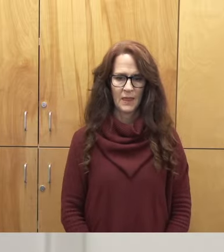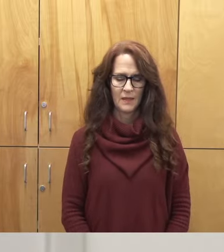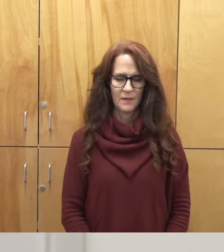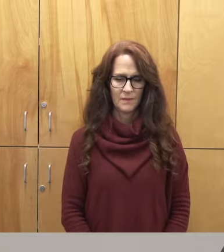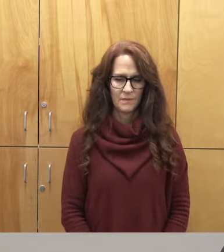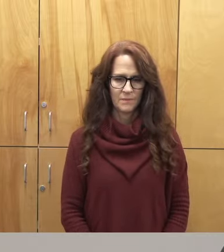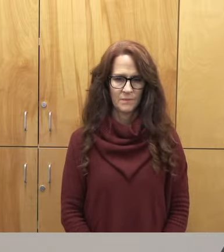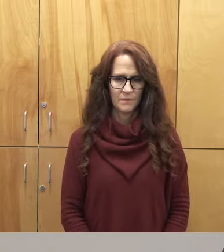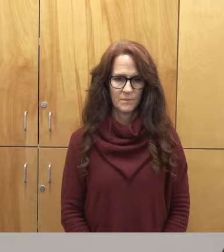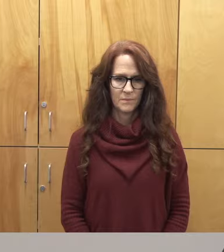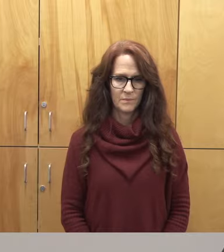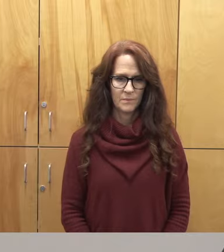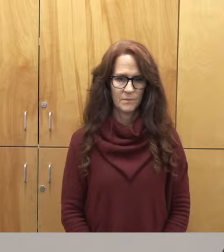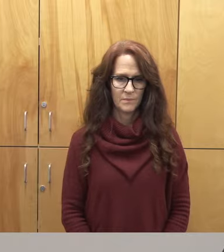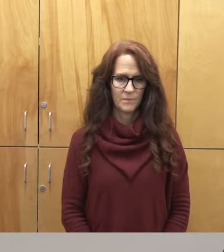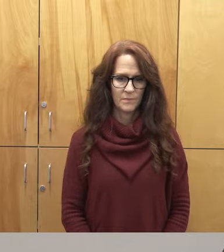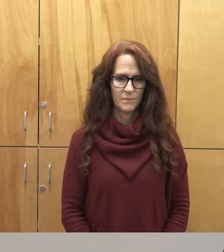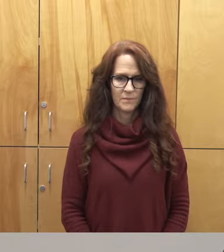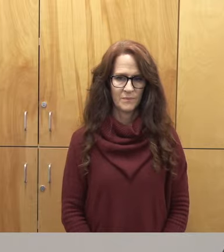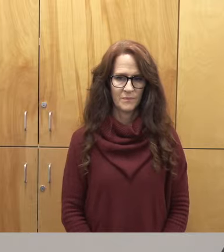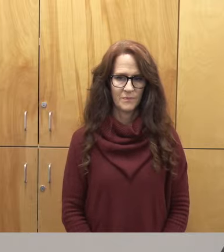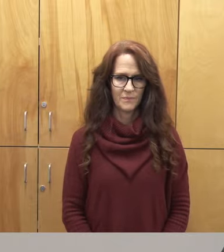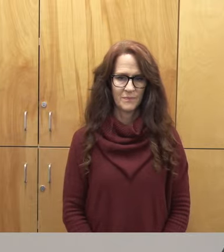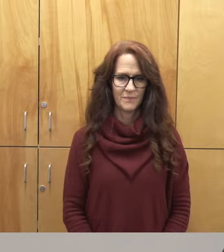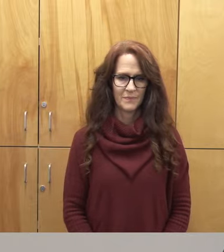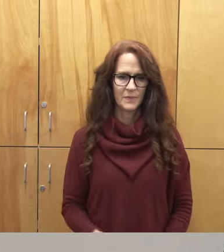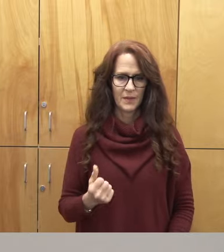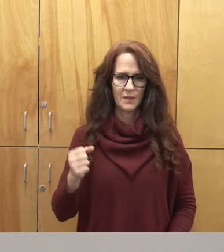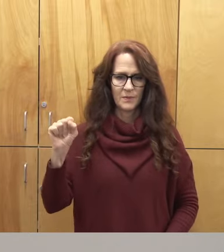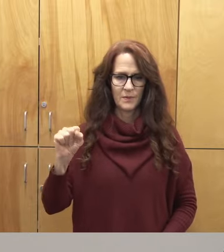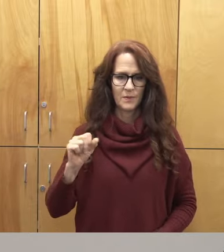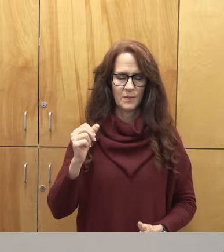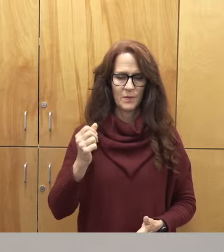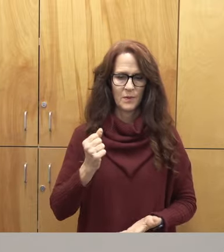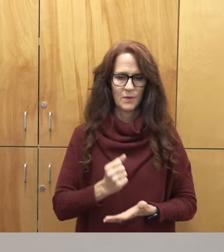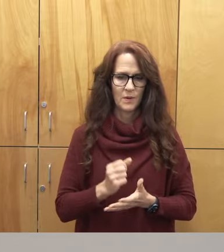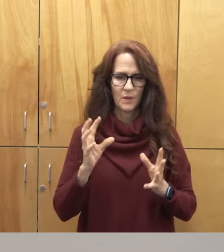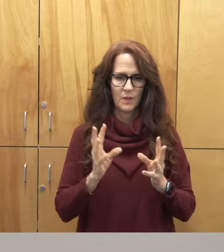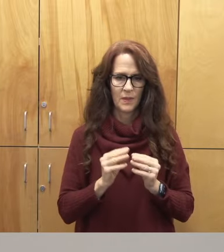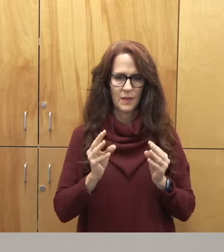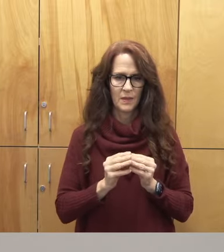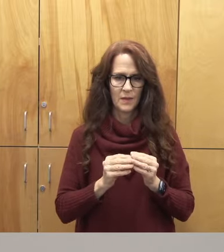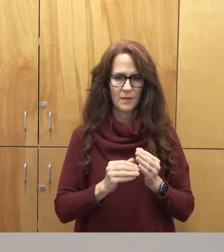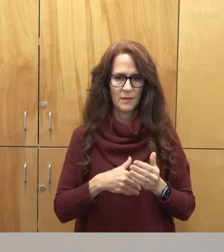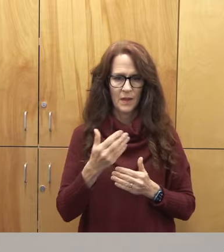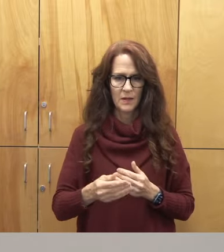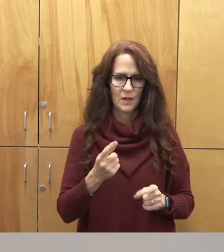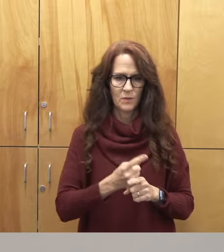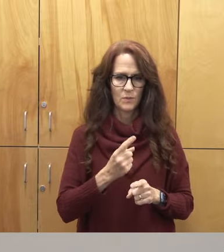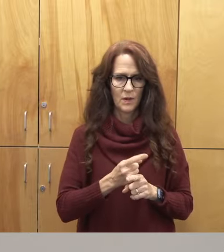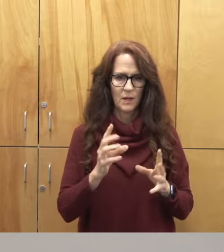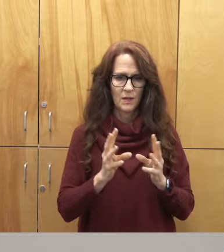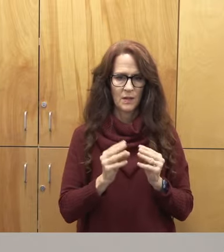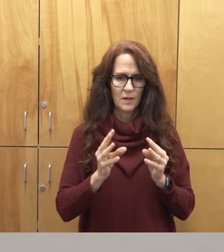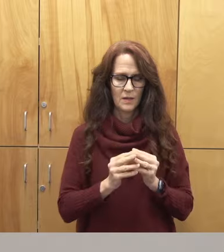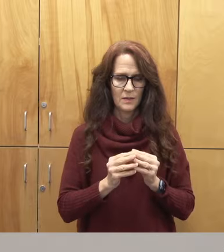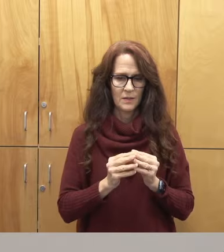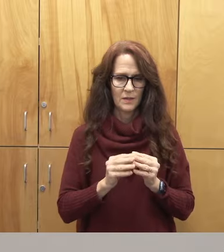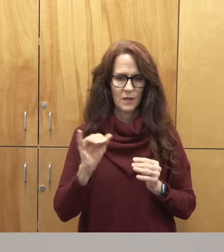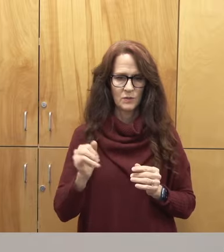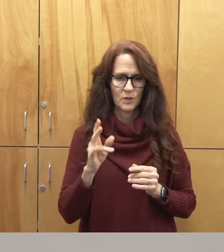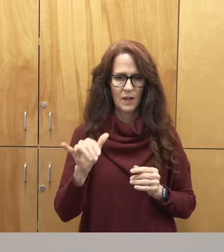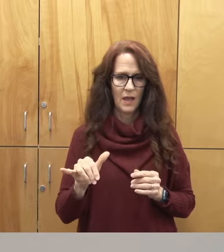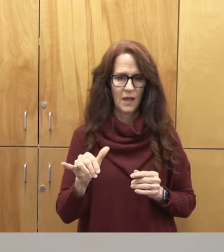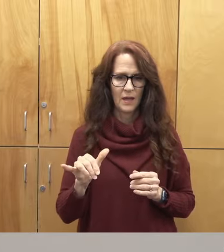Okay, so without any objection, we will adjourn this meeting. Our next regularly scheduled meeting is